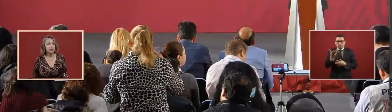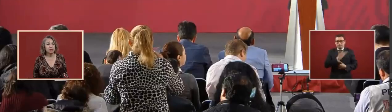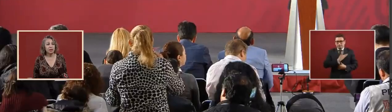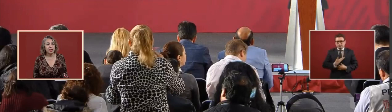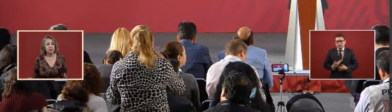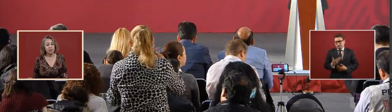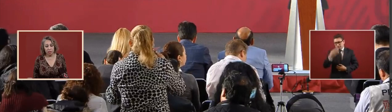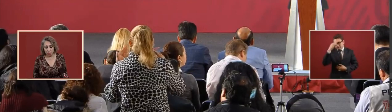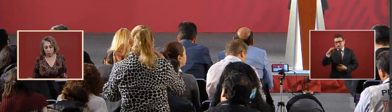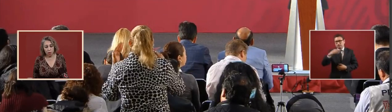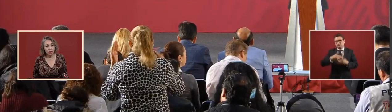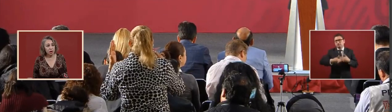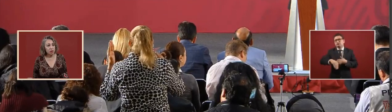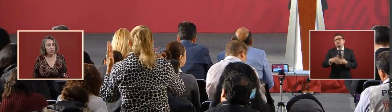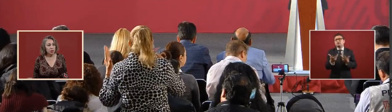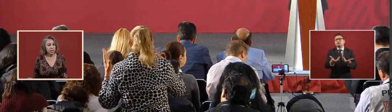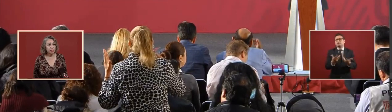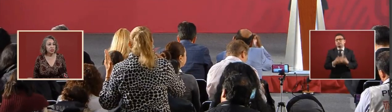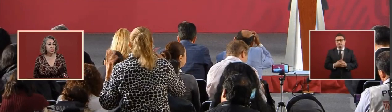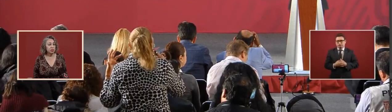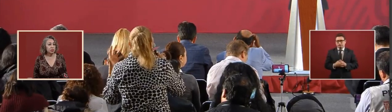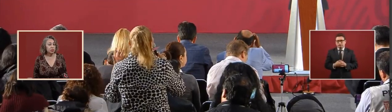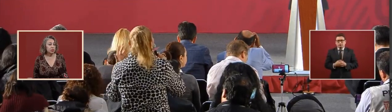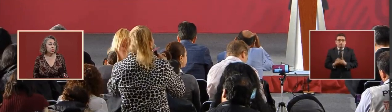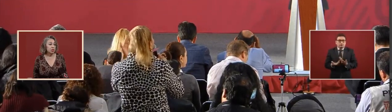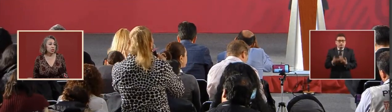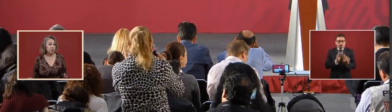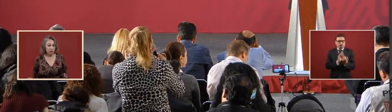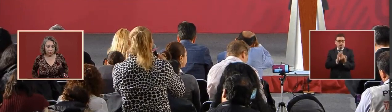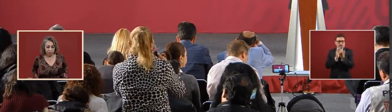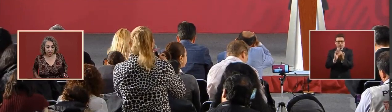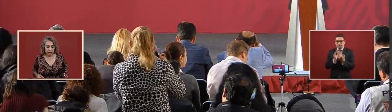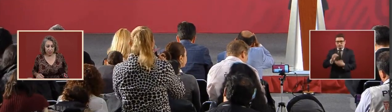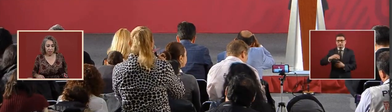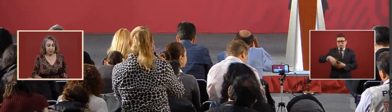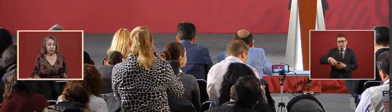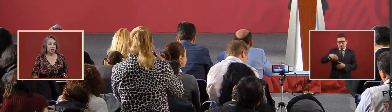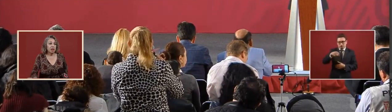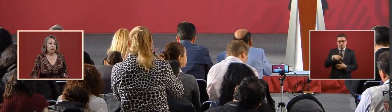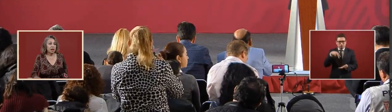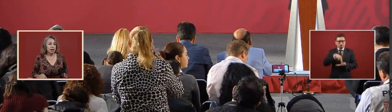putting out the fires. What are you going to do to confront?